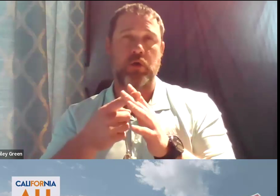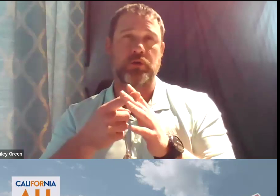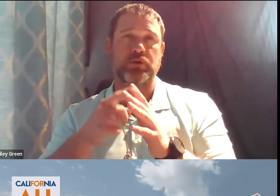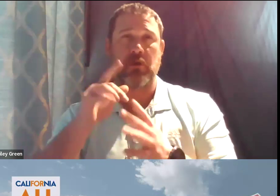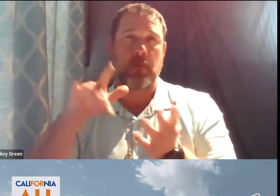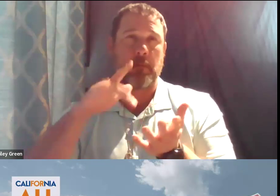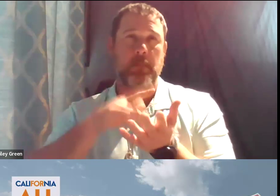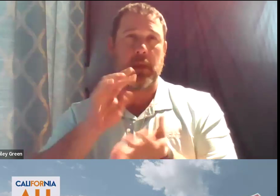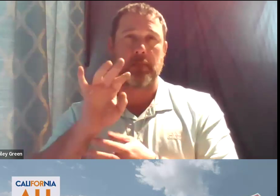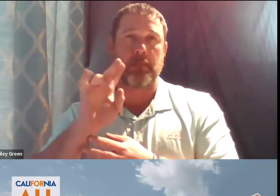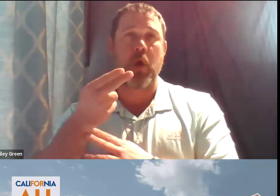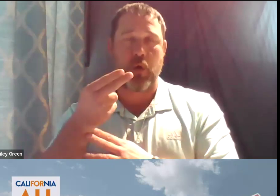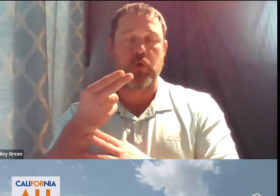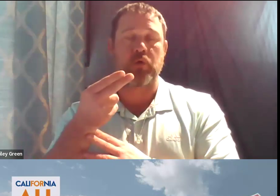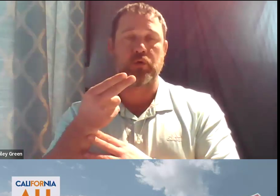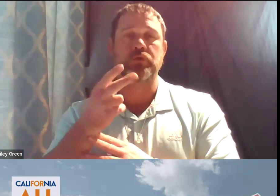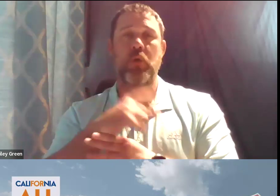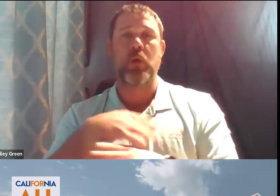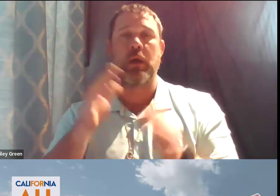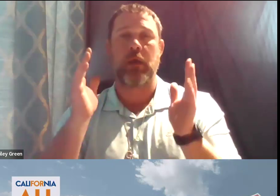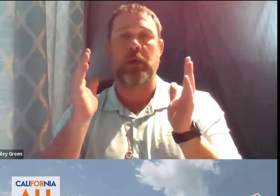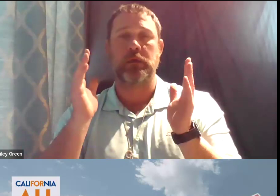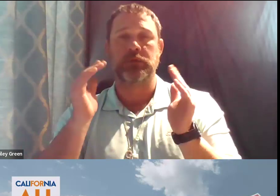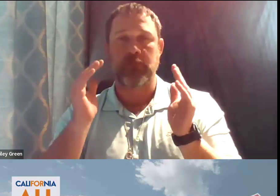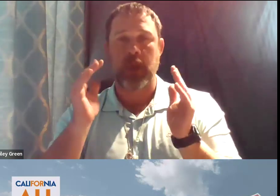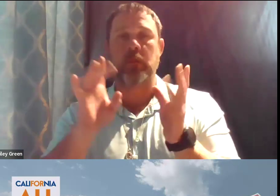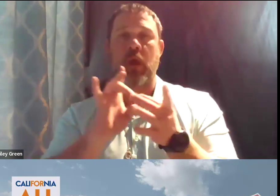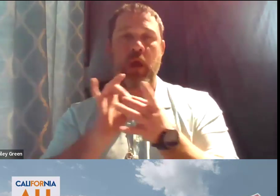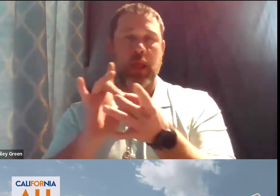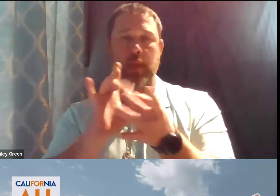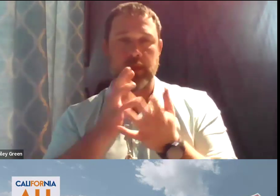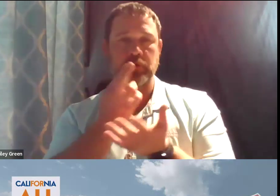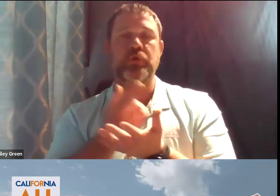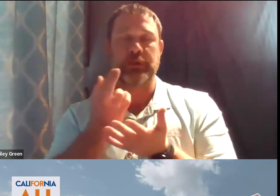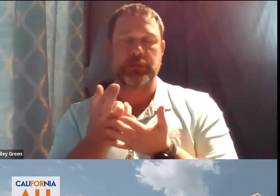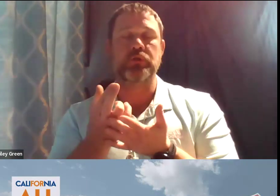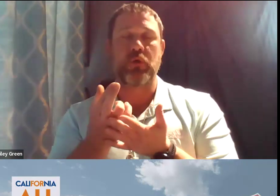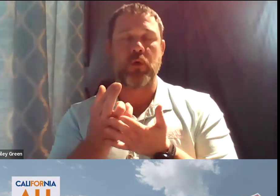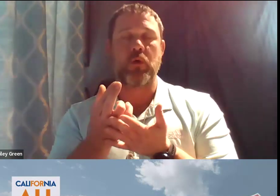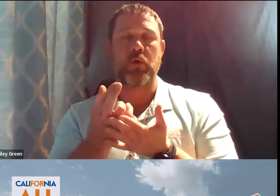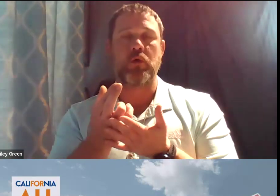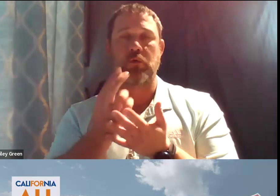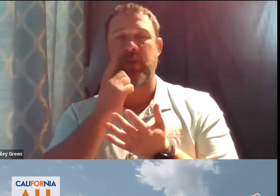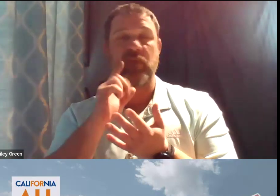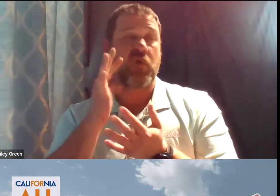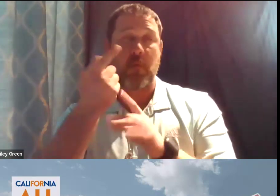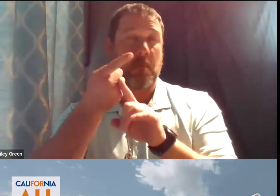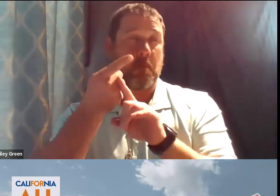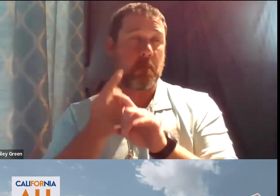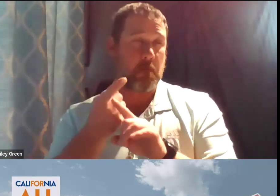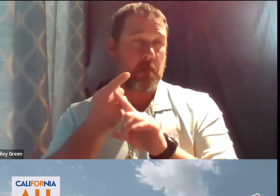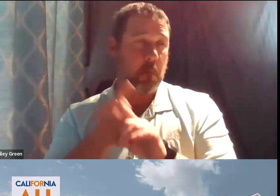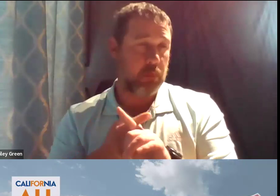in mid-March. And so we would expect that the partner collaboration resource would be up for at least a month prior to